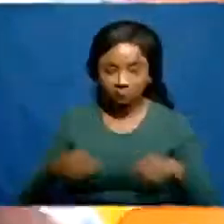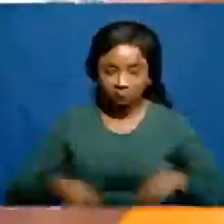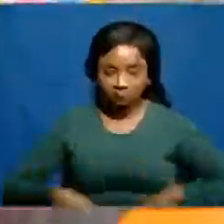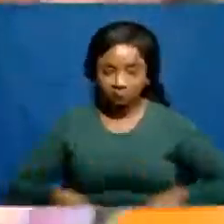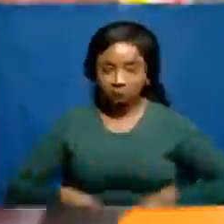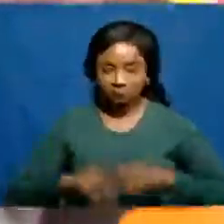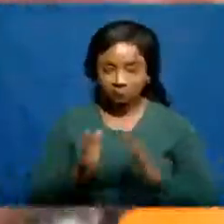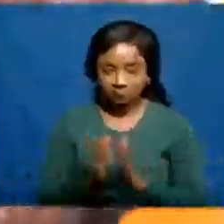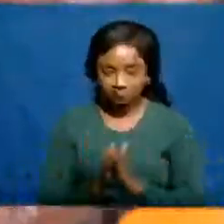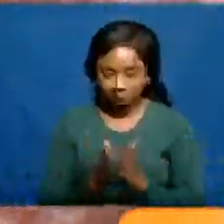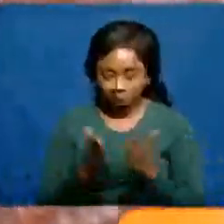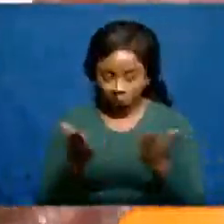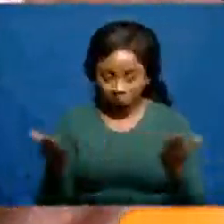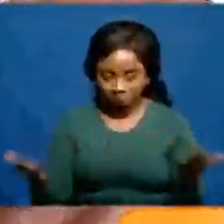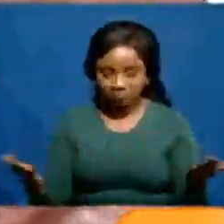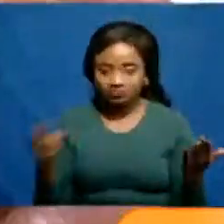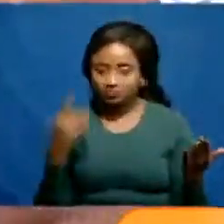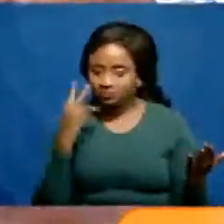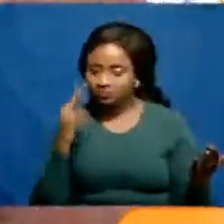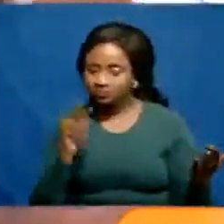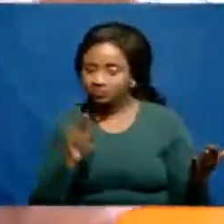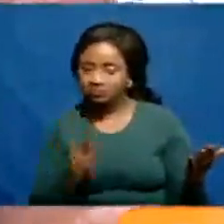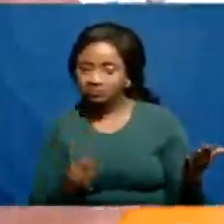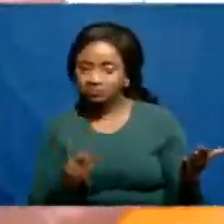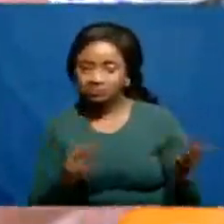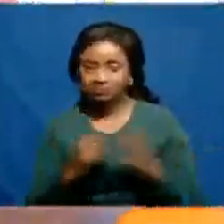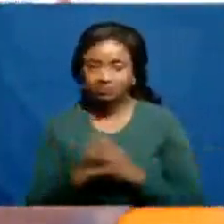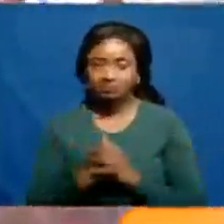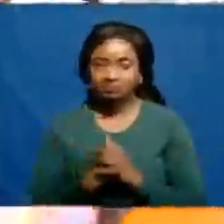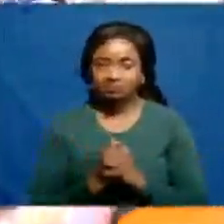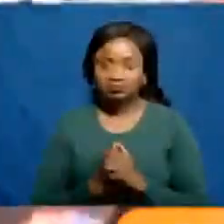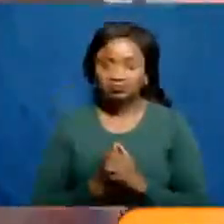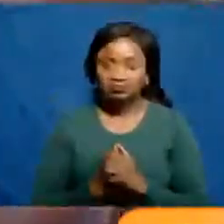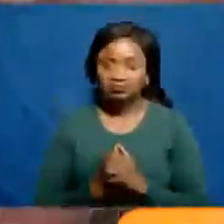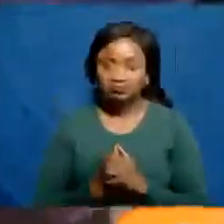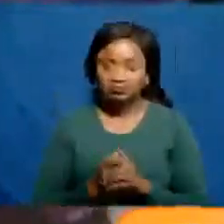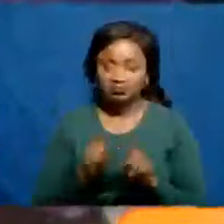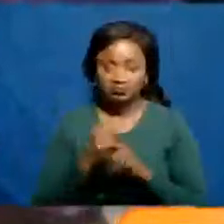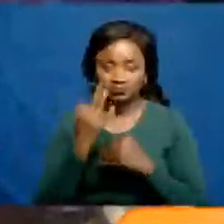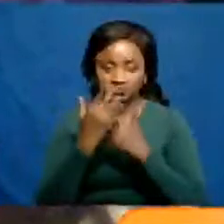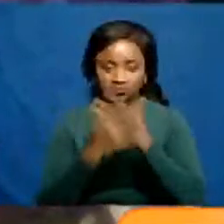opened up to examine its intestines as well as the blood vessels.